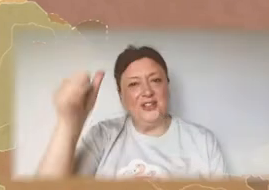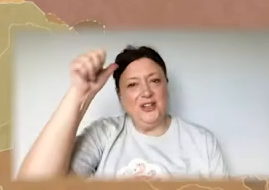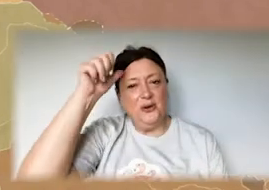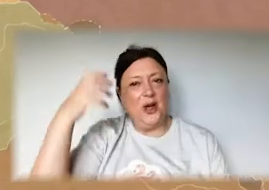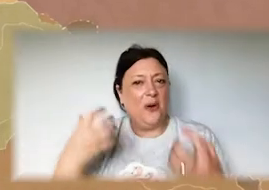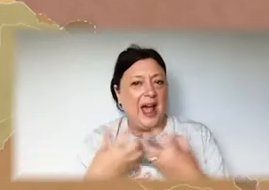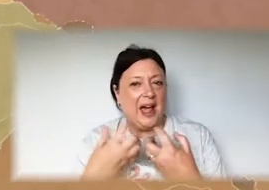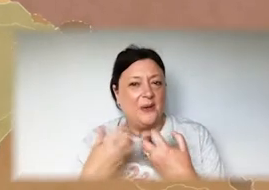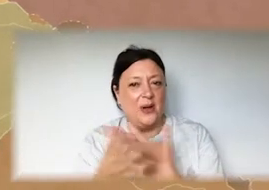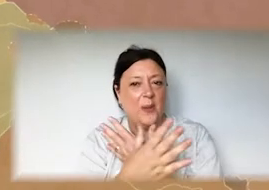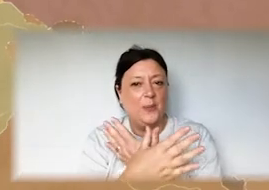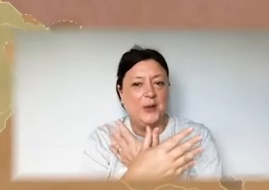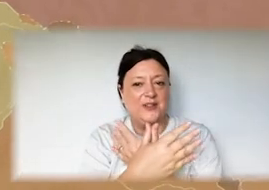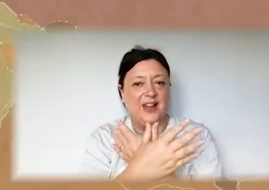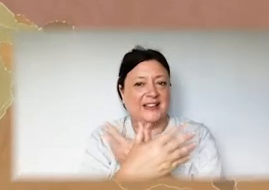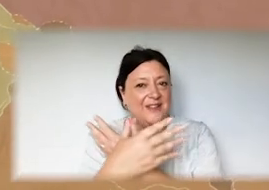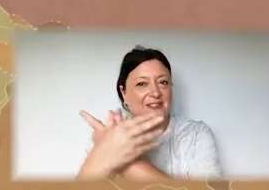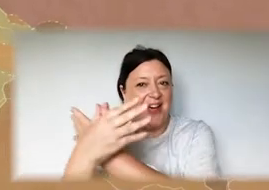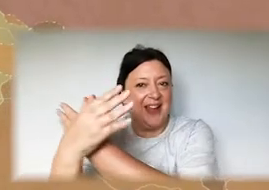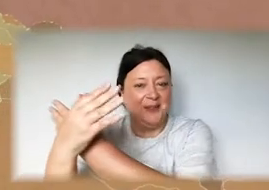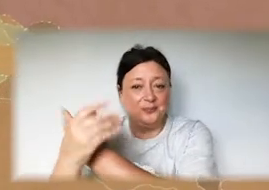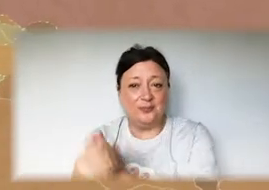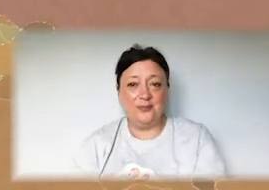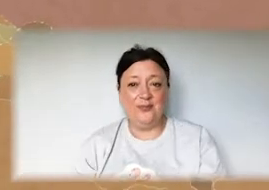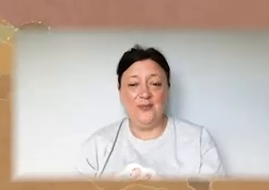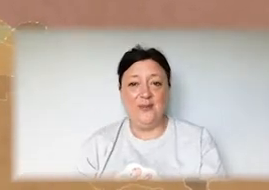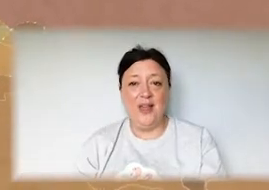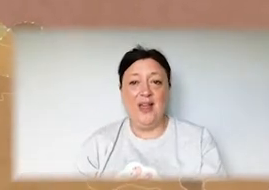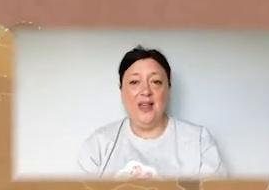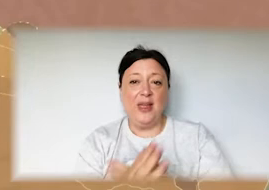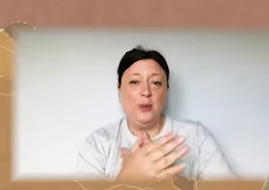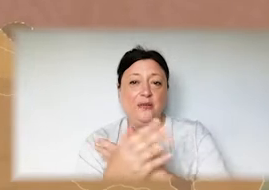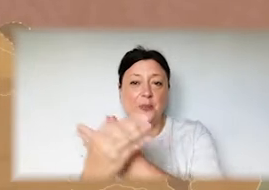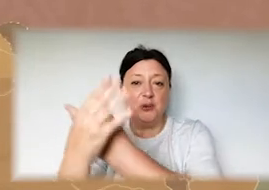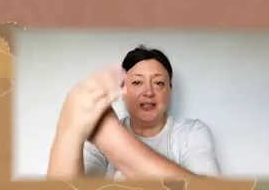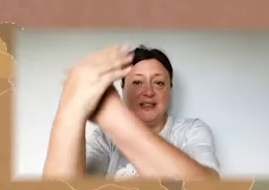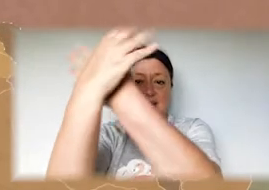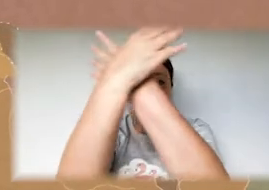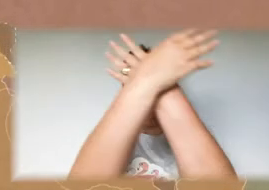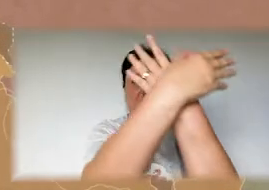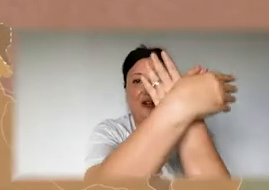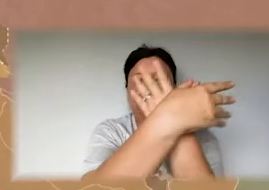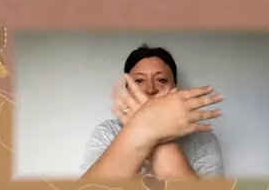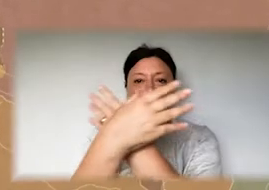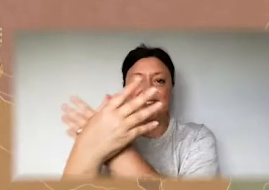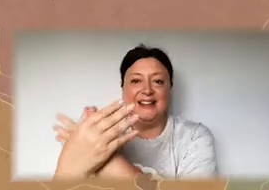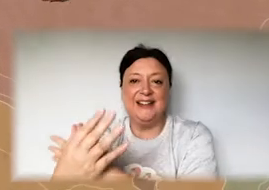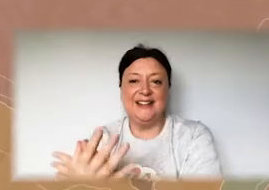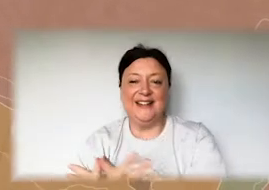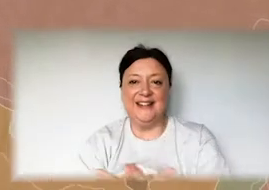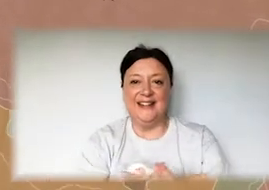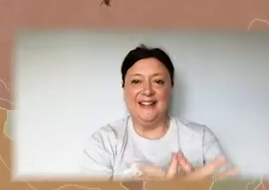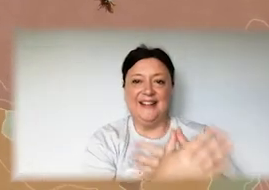Do you know how a butterfly is able to fly? It's because what they do is they contract their body, so they